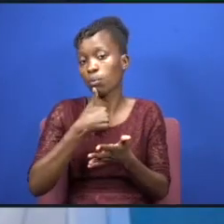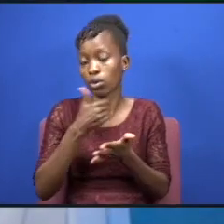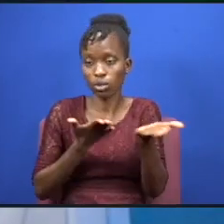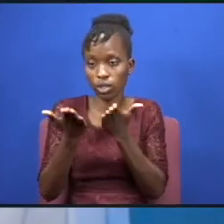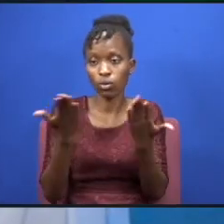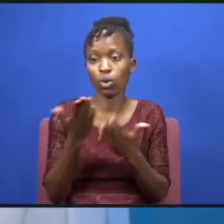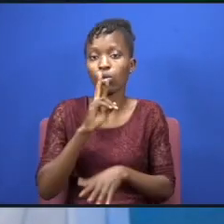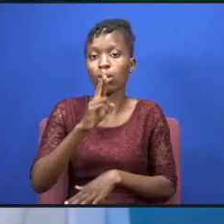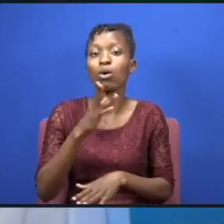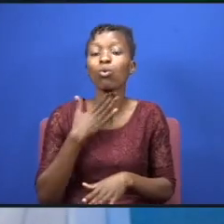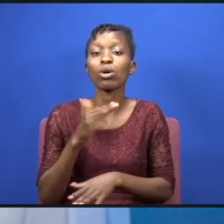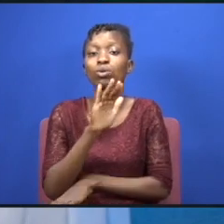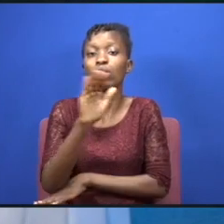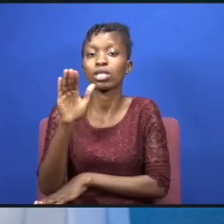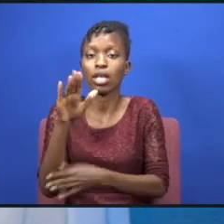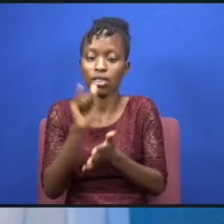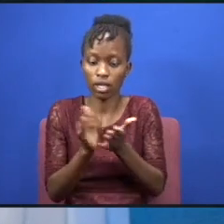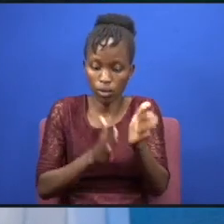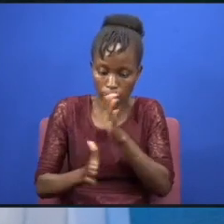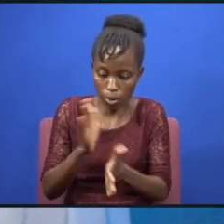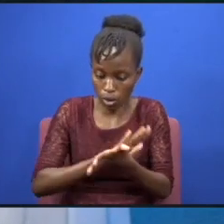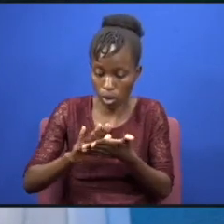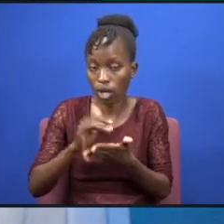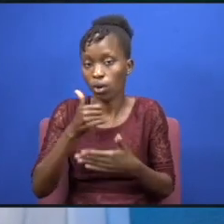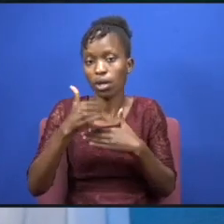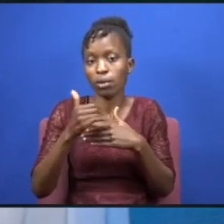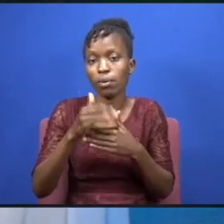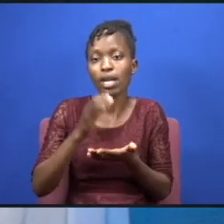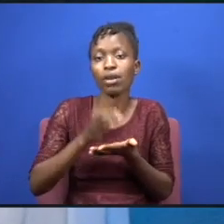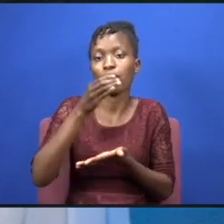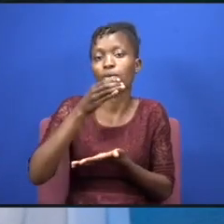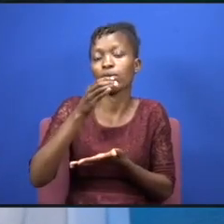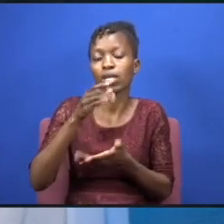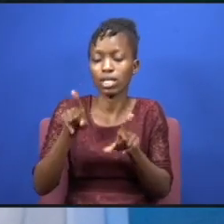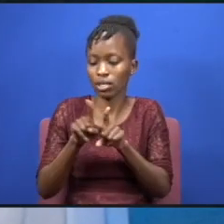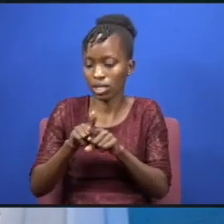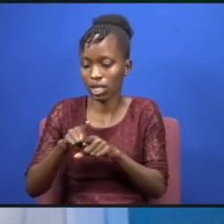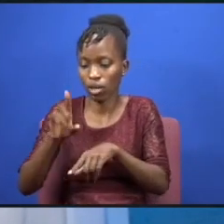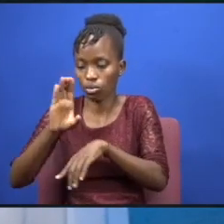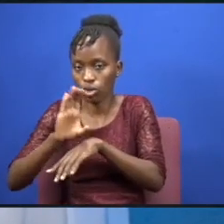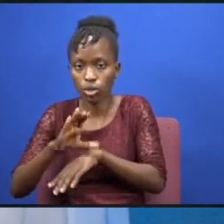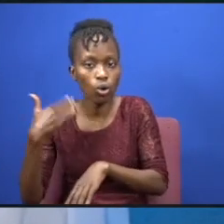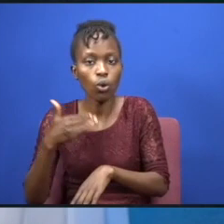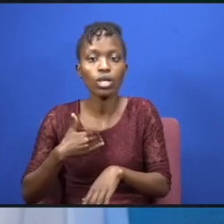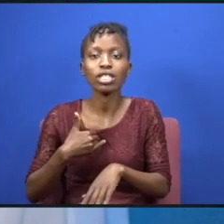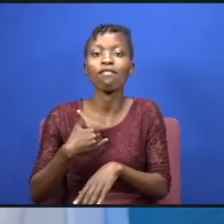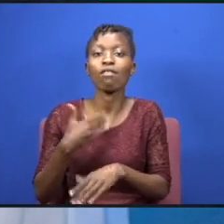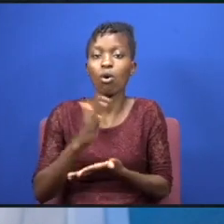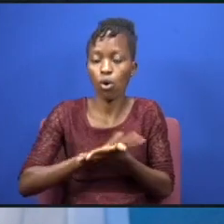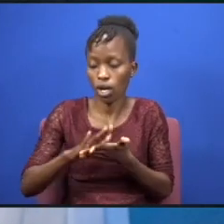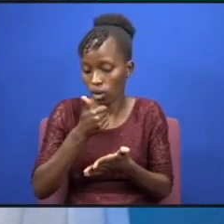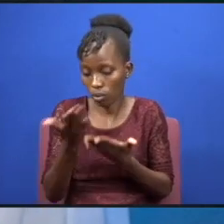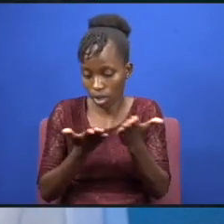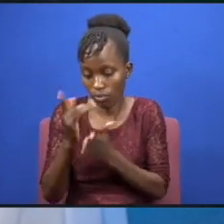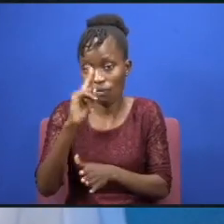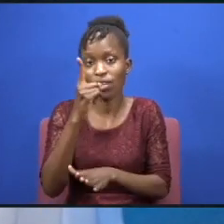are, I do want to request and ask that you prepare your emblems. As a church, we usually hold a communion service every